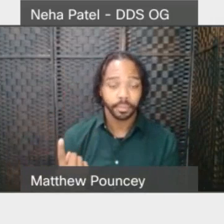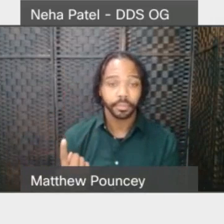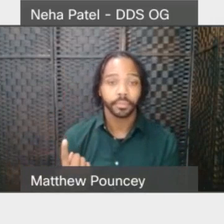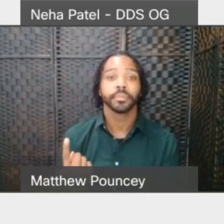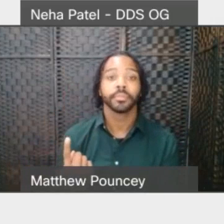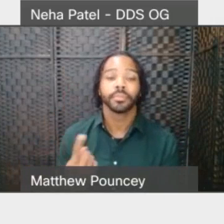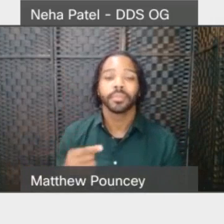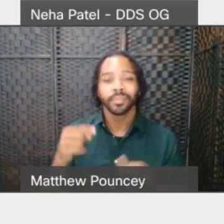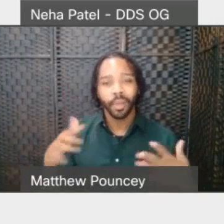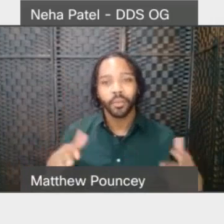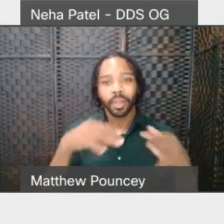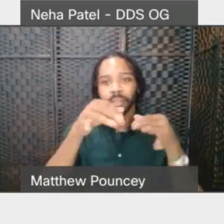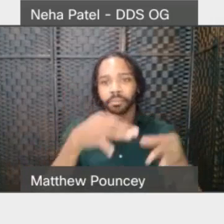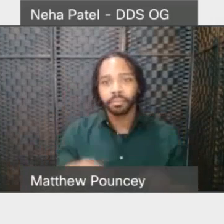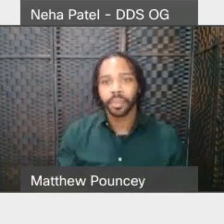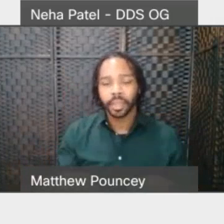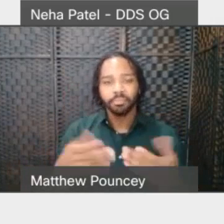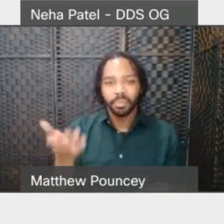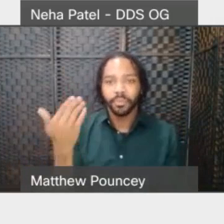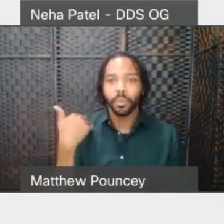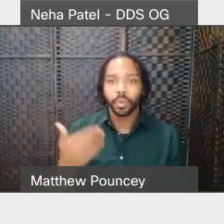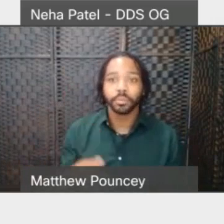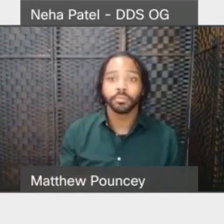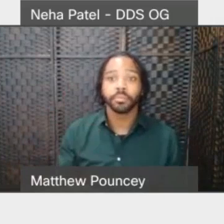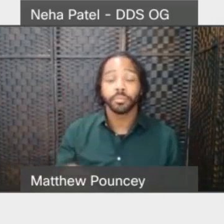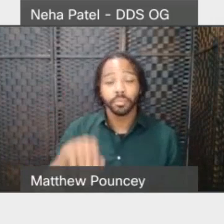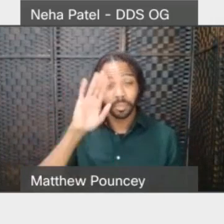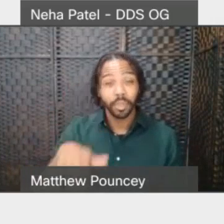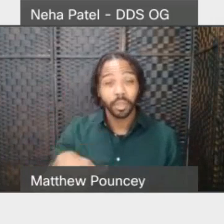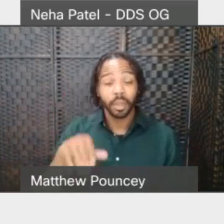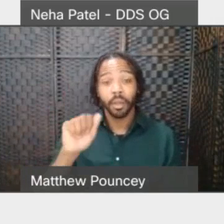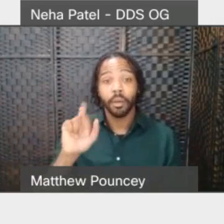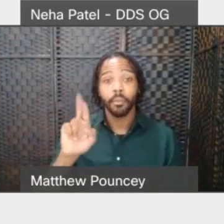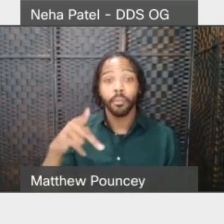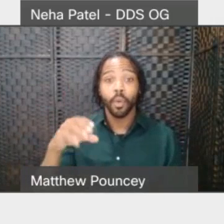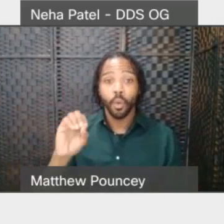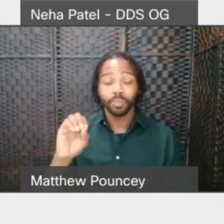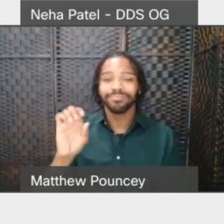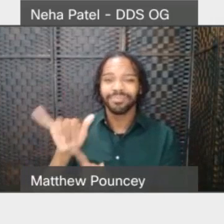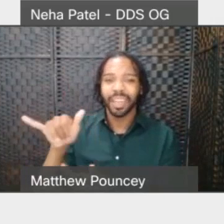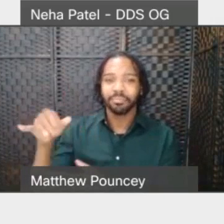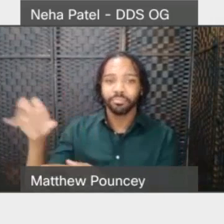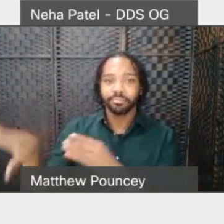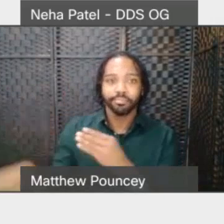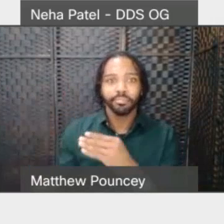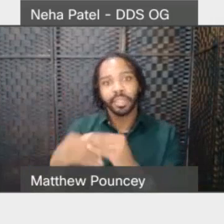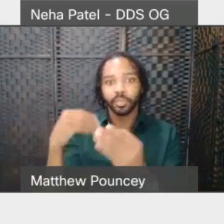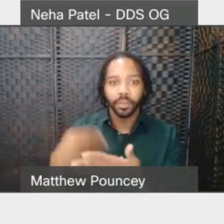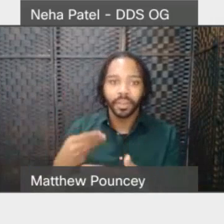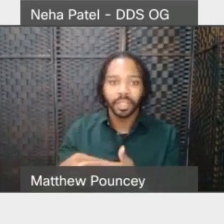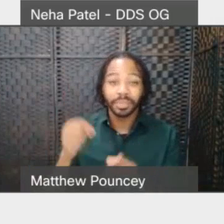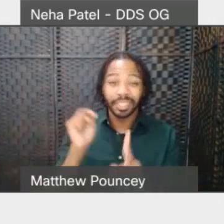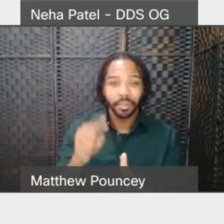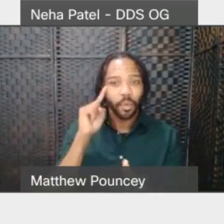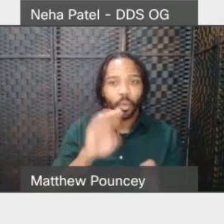as we've explained before, the Arpa, which provided additional funds for